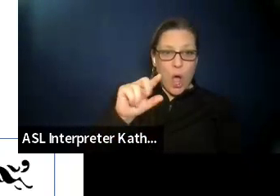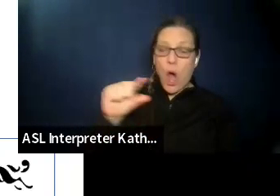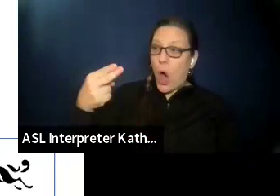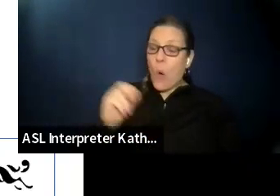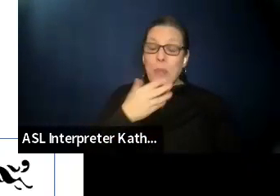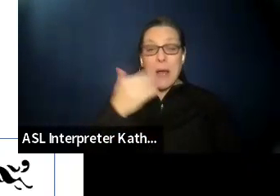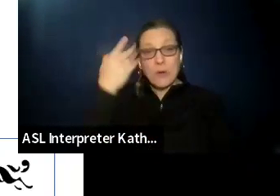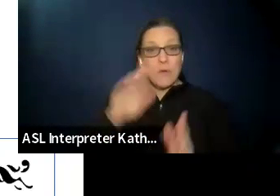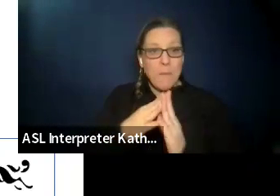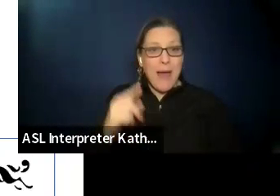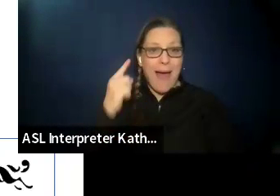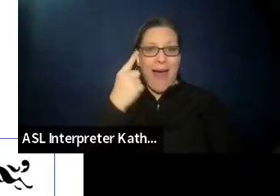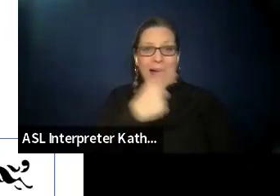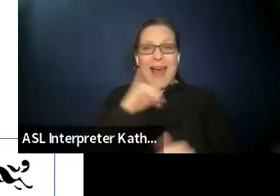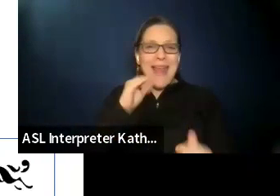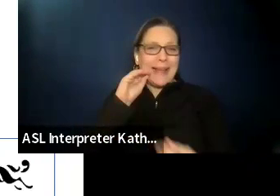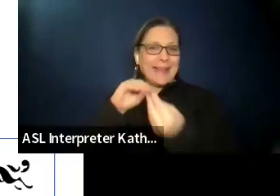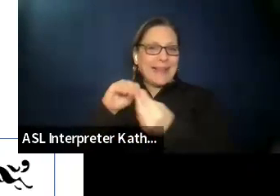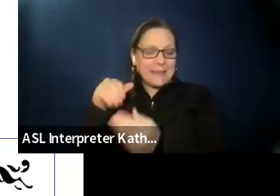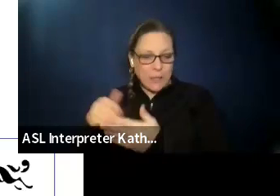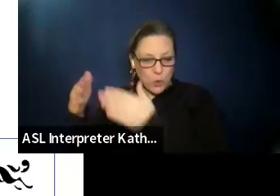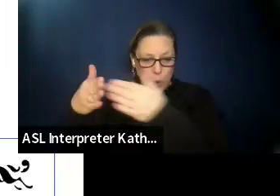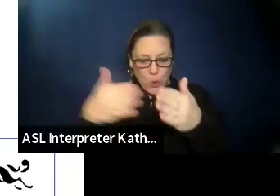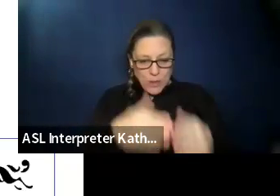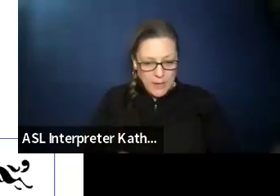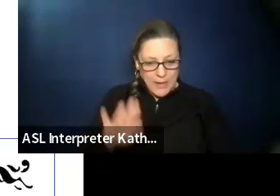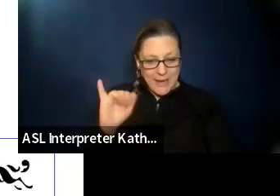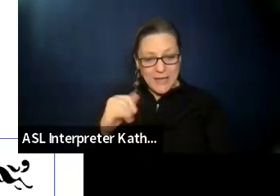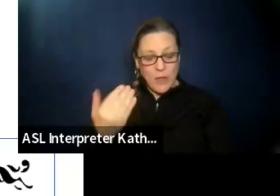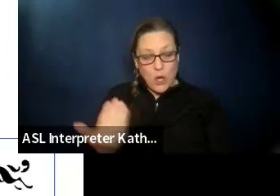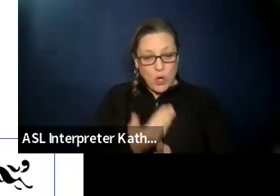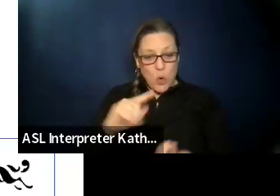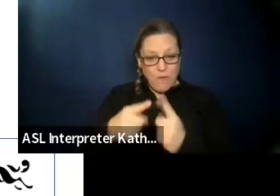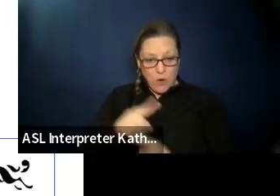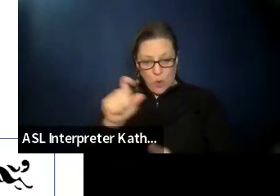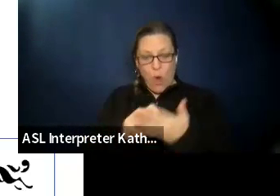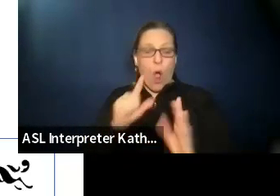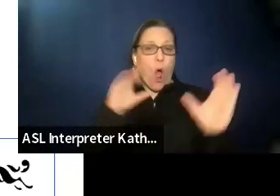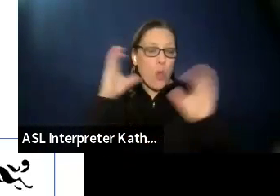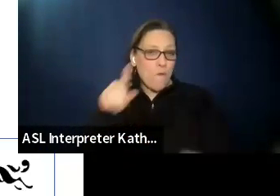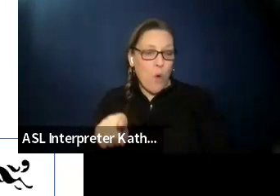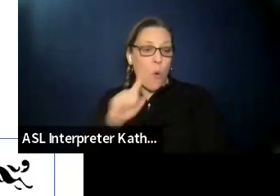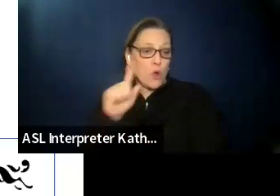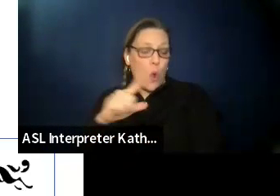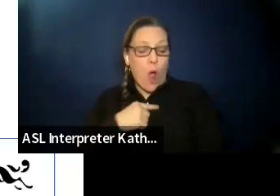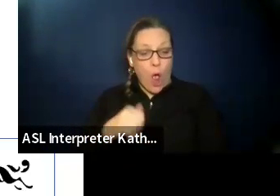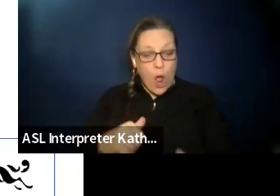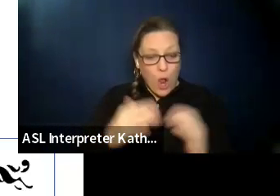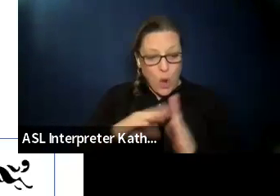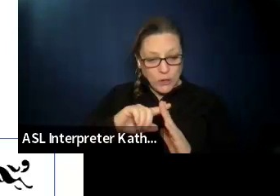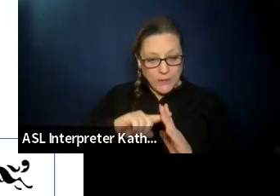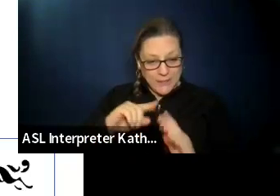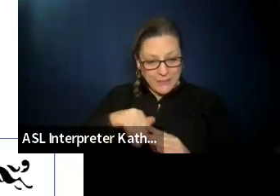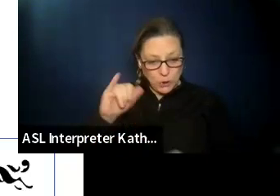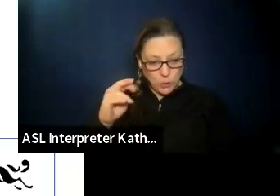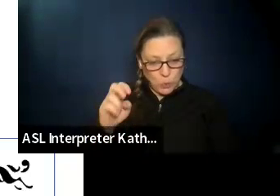for the book Eyes That Kiss in the Corners. Bibbsy is the new friend your readers are looking for. We are launching the series in June